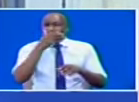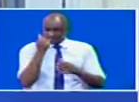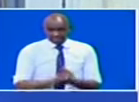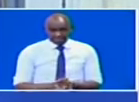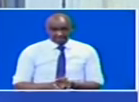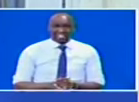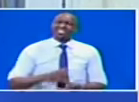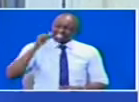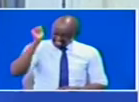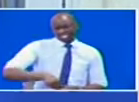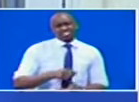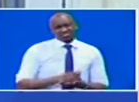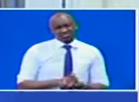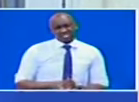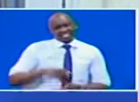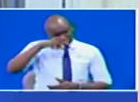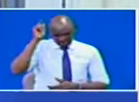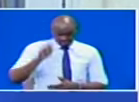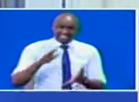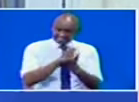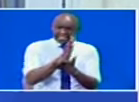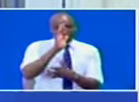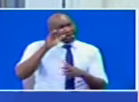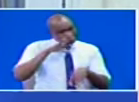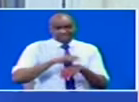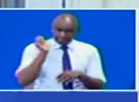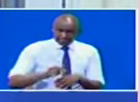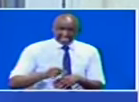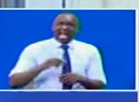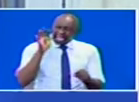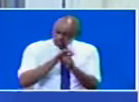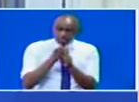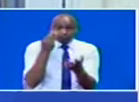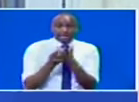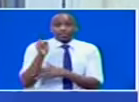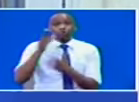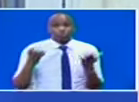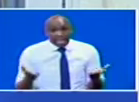they deserve to get their share too, because much money is being spent